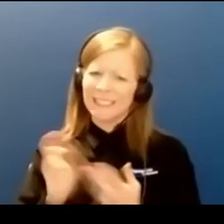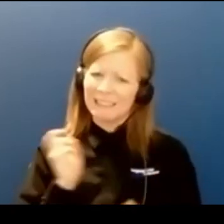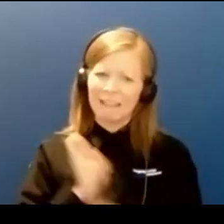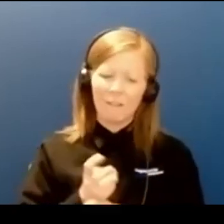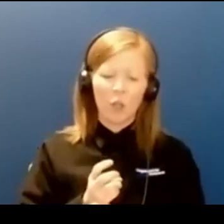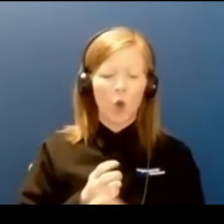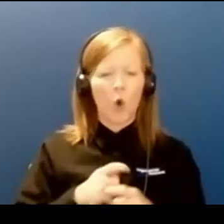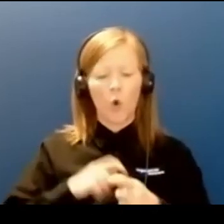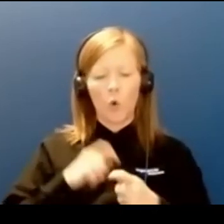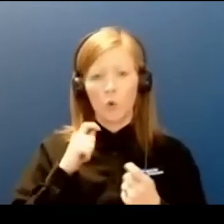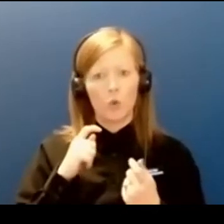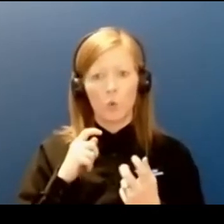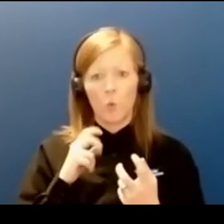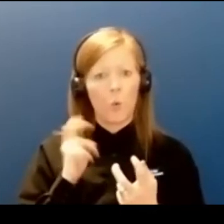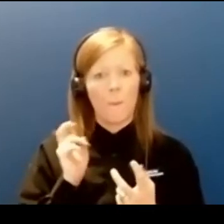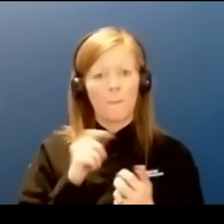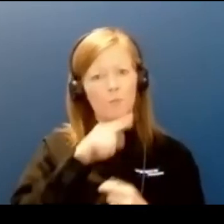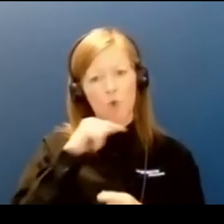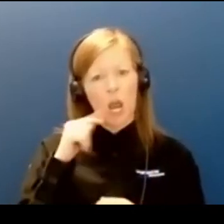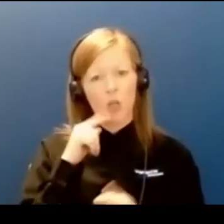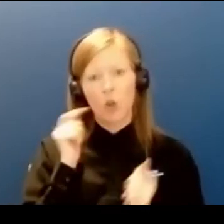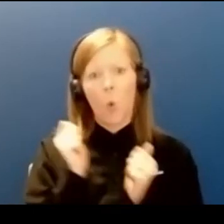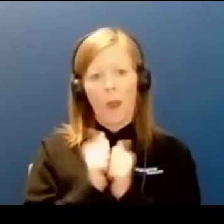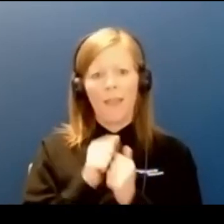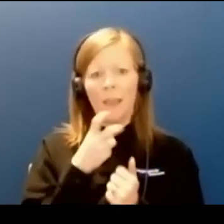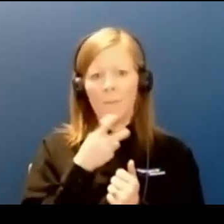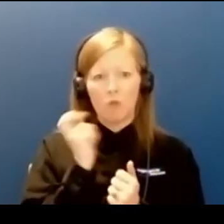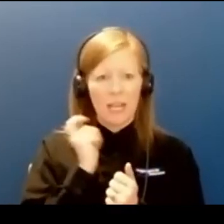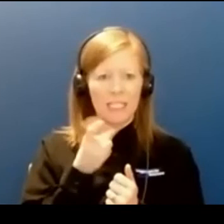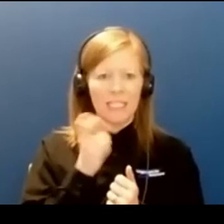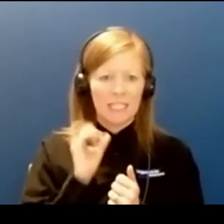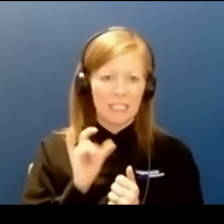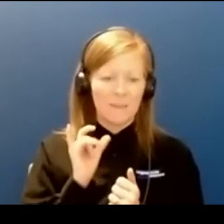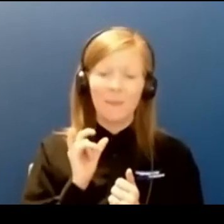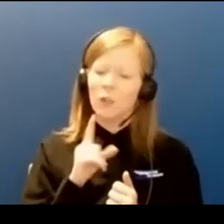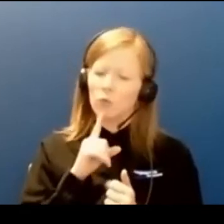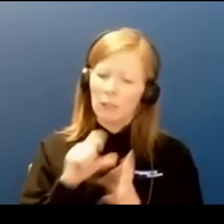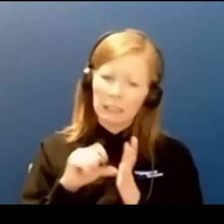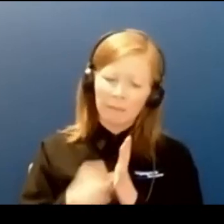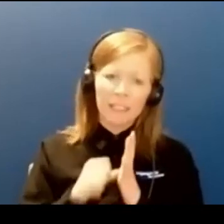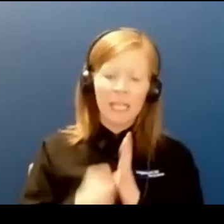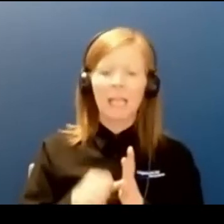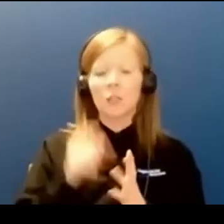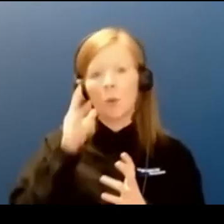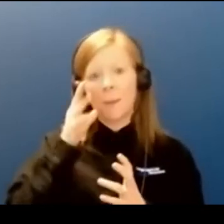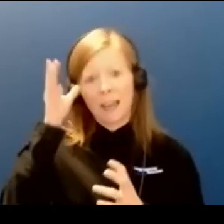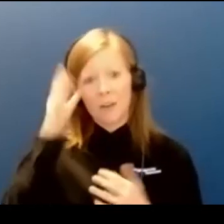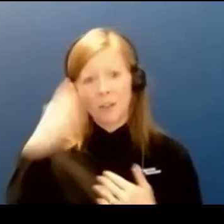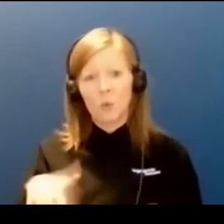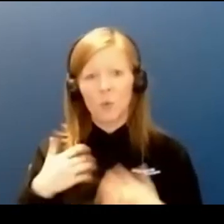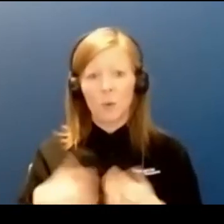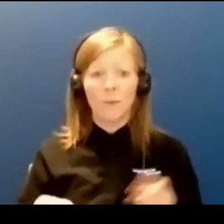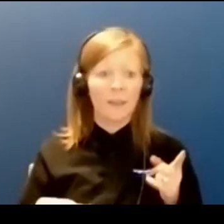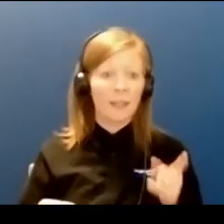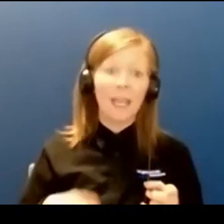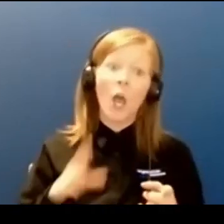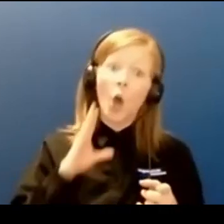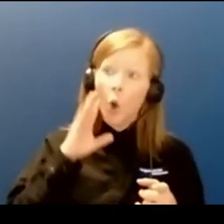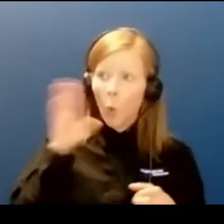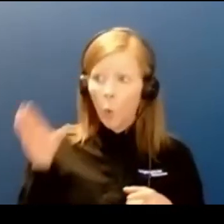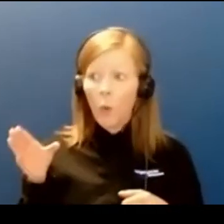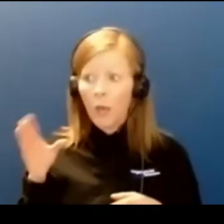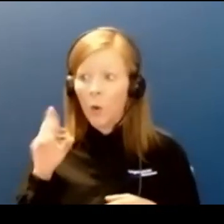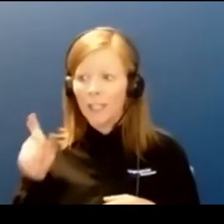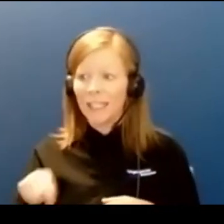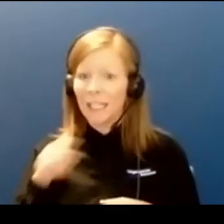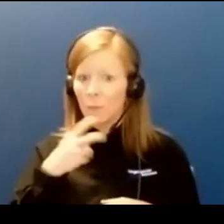your teeth with braces. And that's one of the things that I always emphasize to parents. I'm like, well, he will need braces, but we may